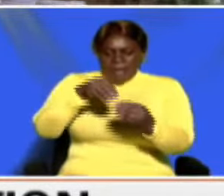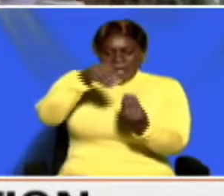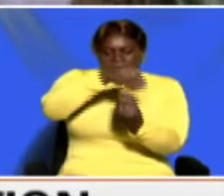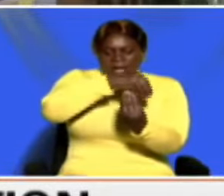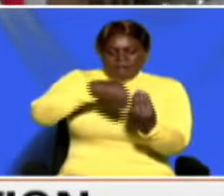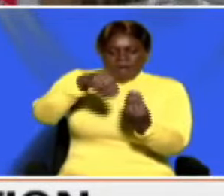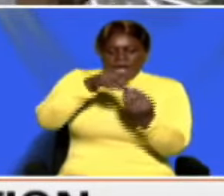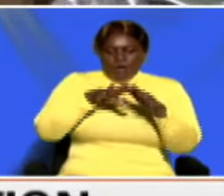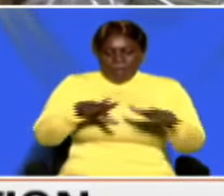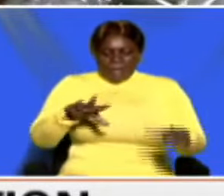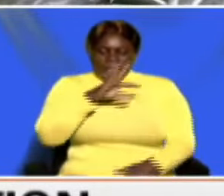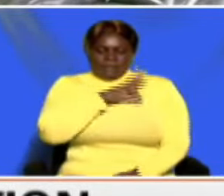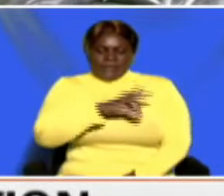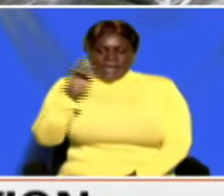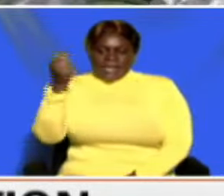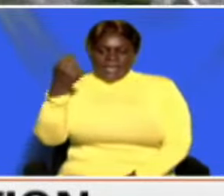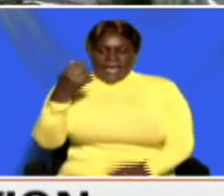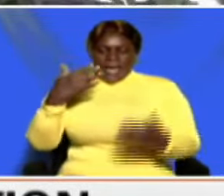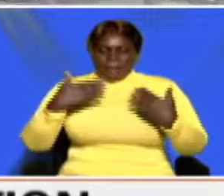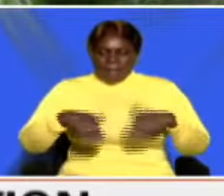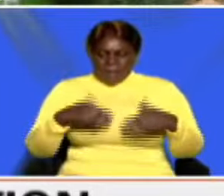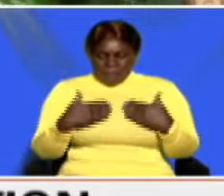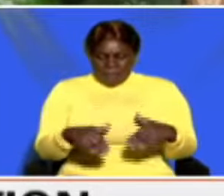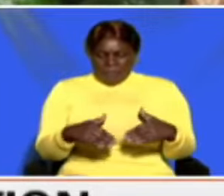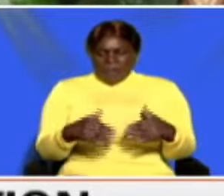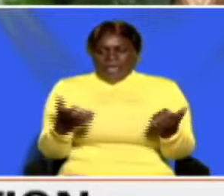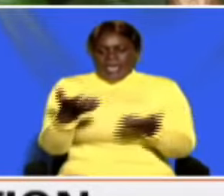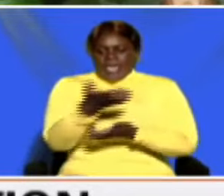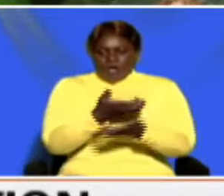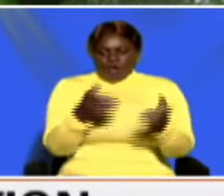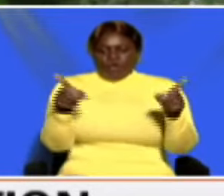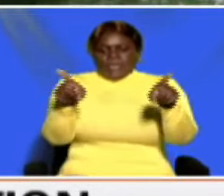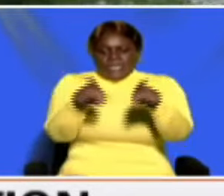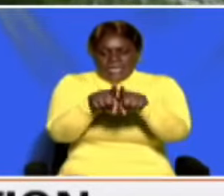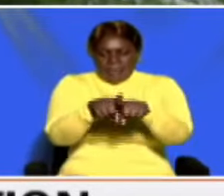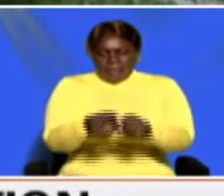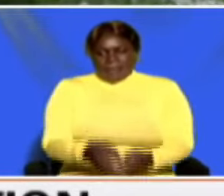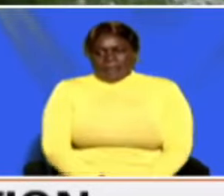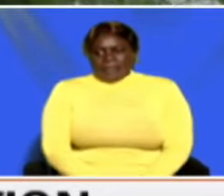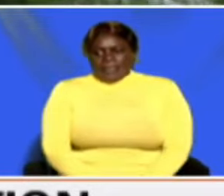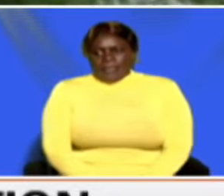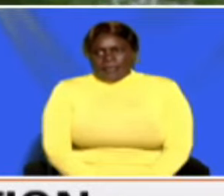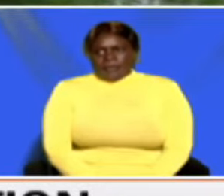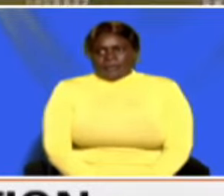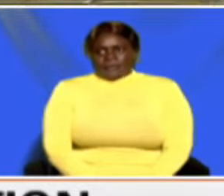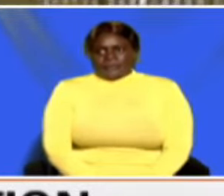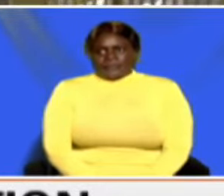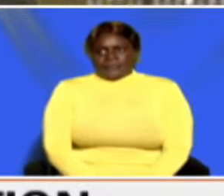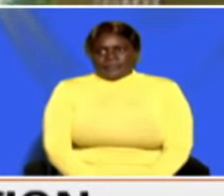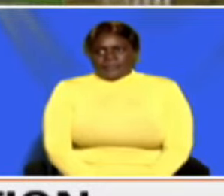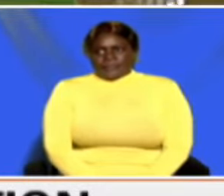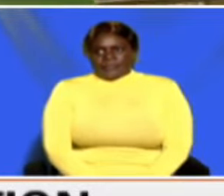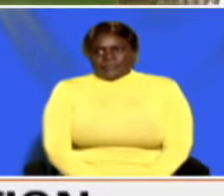avocado market will benefit Kenyan farmers and the economy at large.